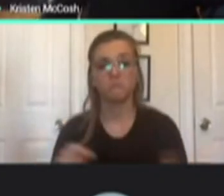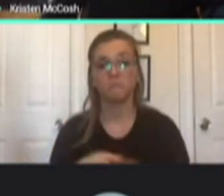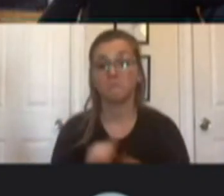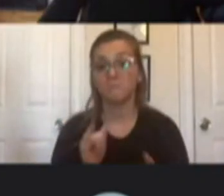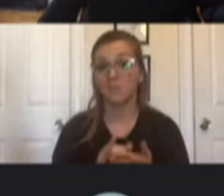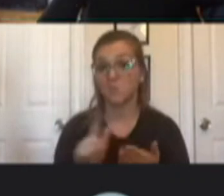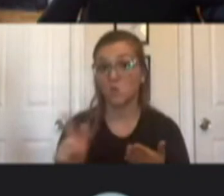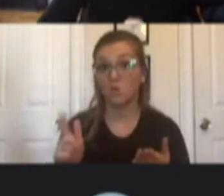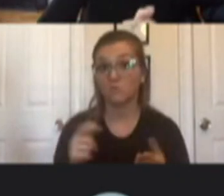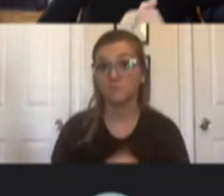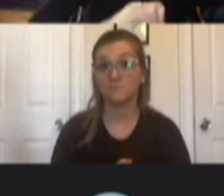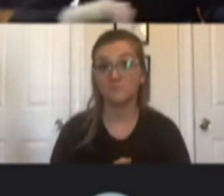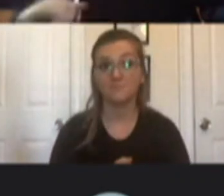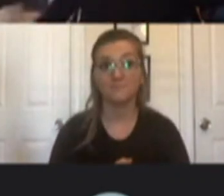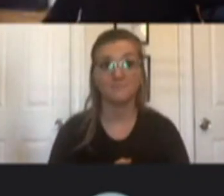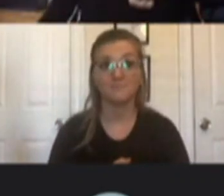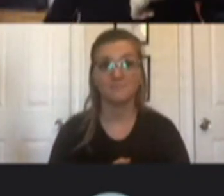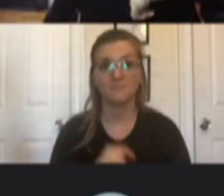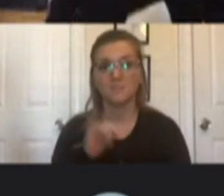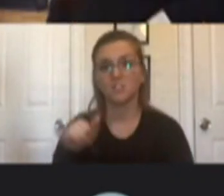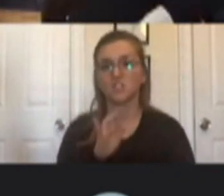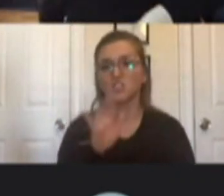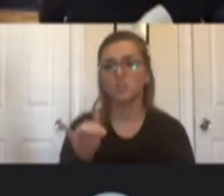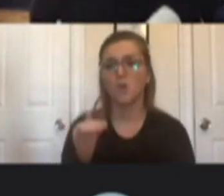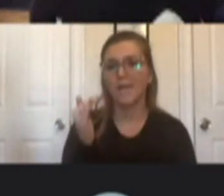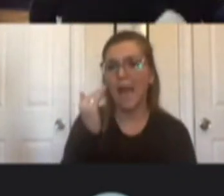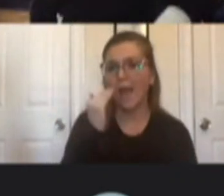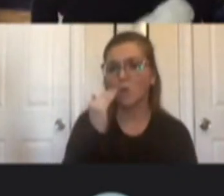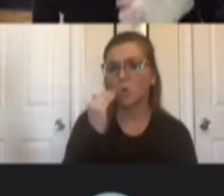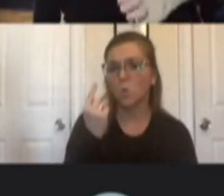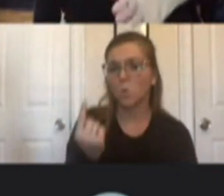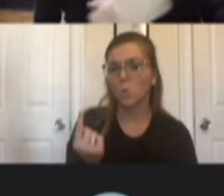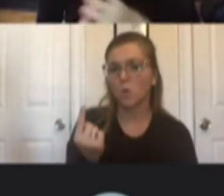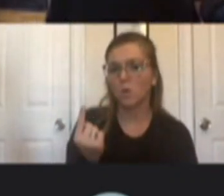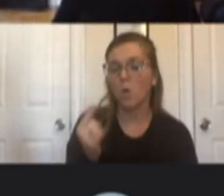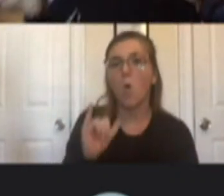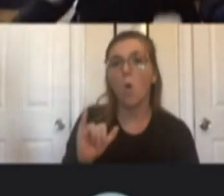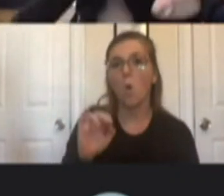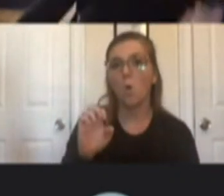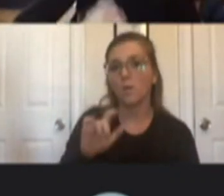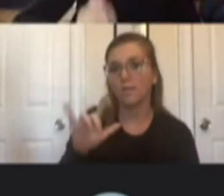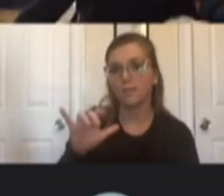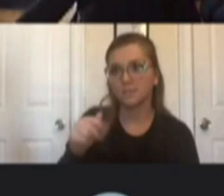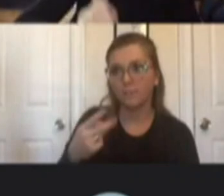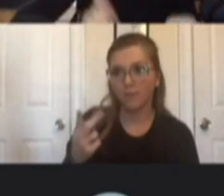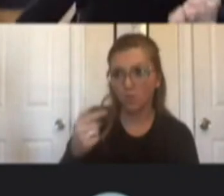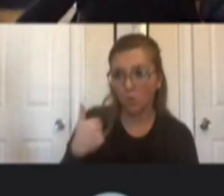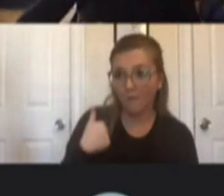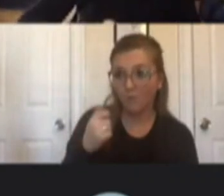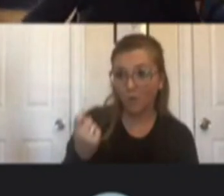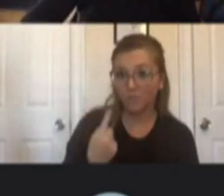have. I know that there was one. Elizabeth has a question, Commissioner.